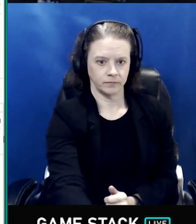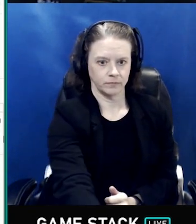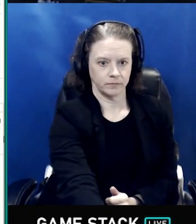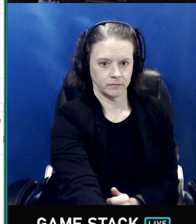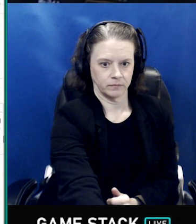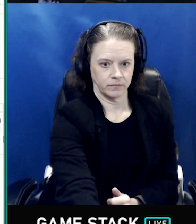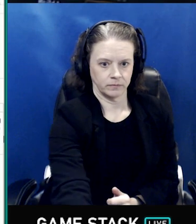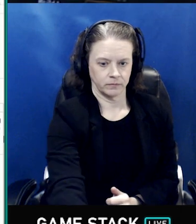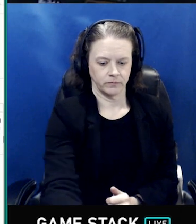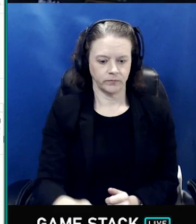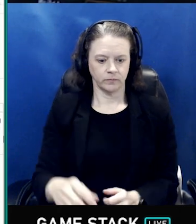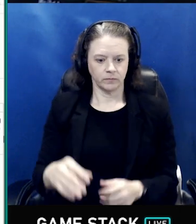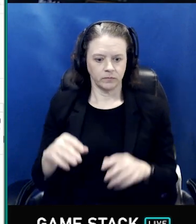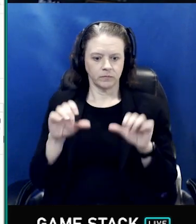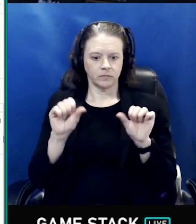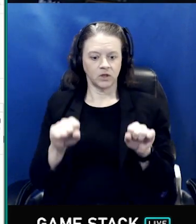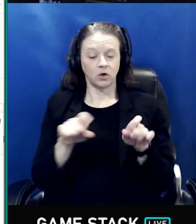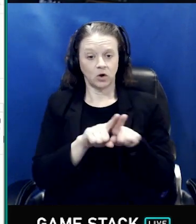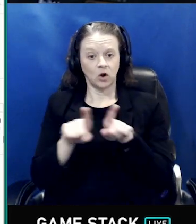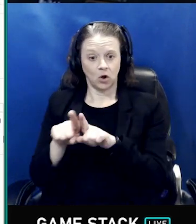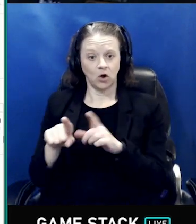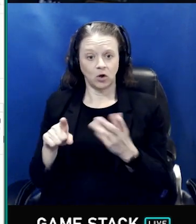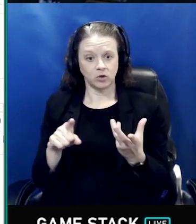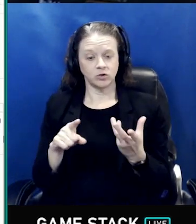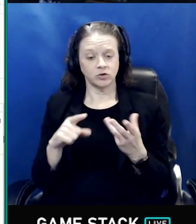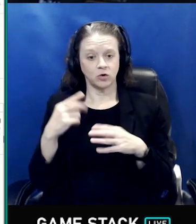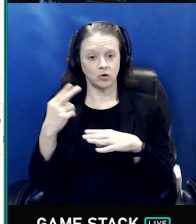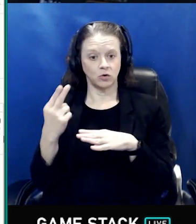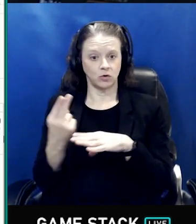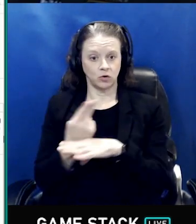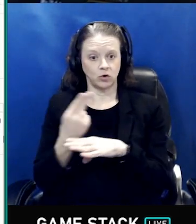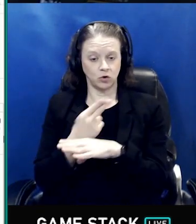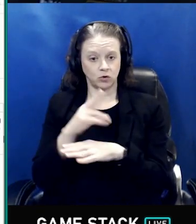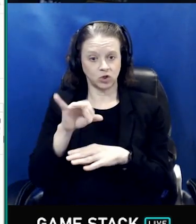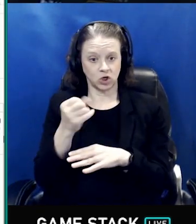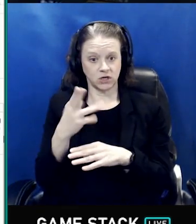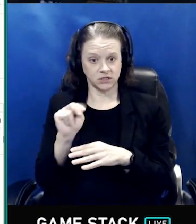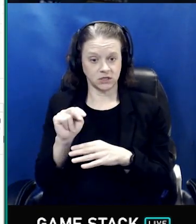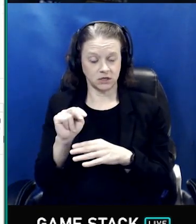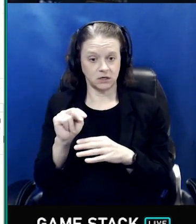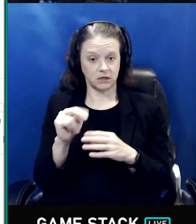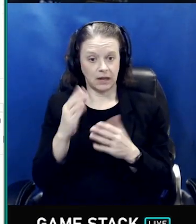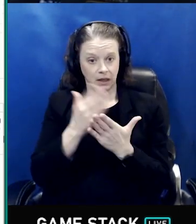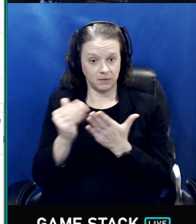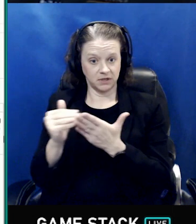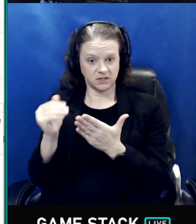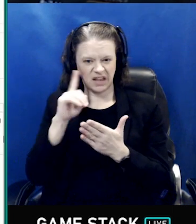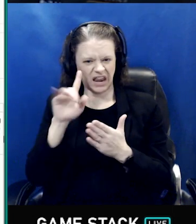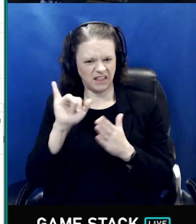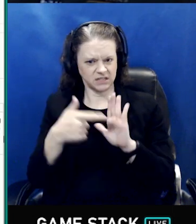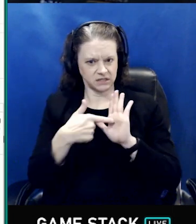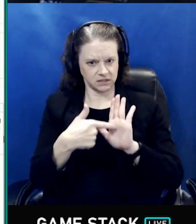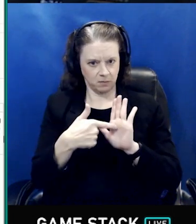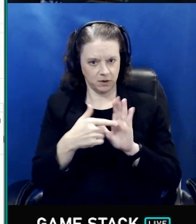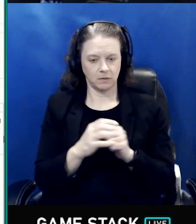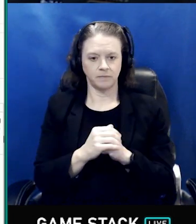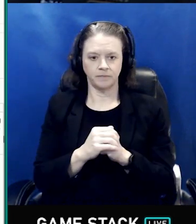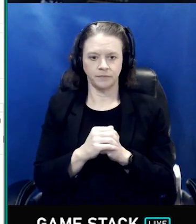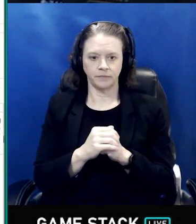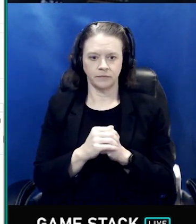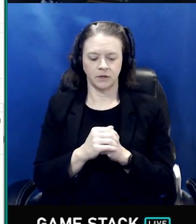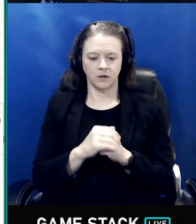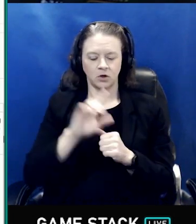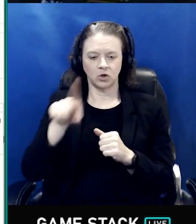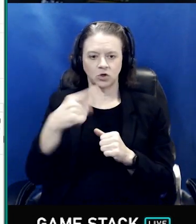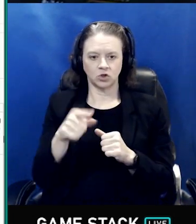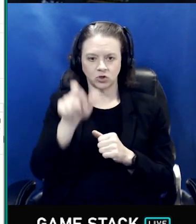You can do filtering the JSON sub elements with ease like this sample. So just column